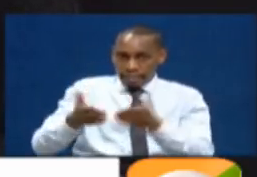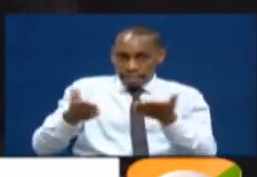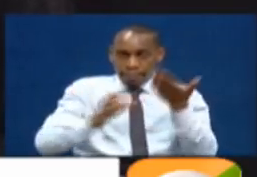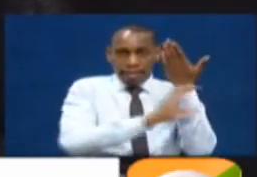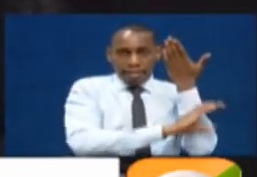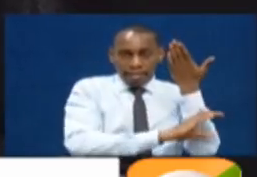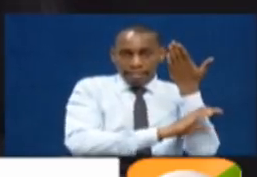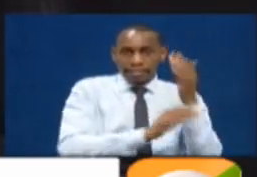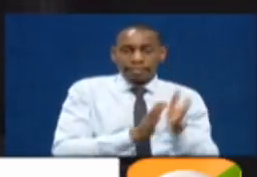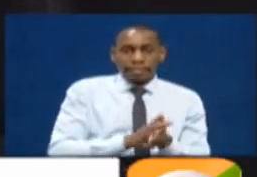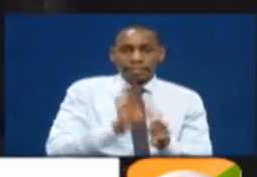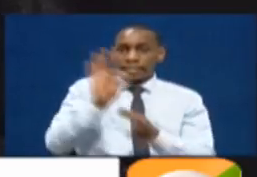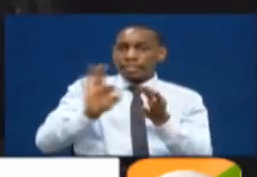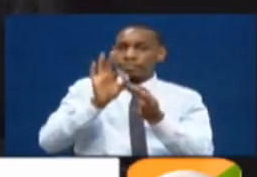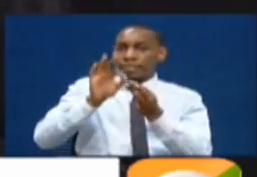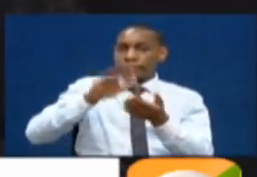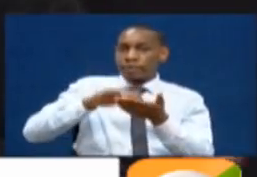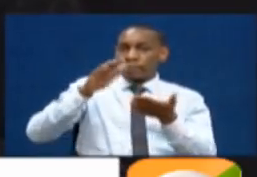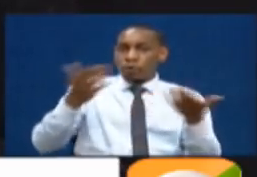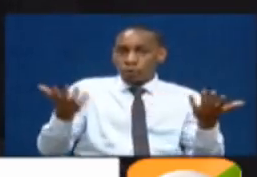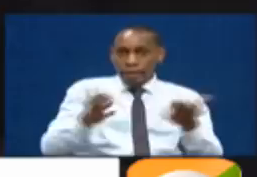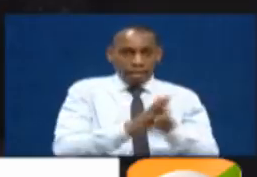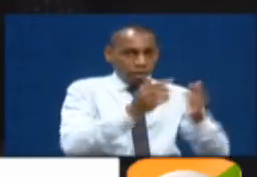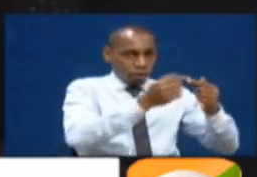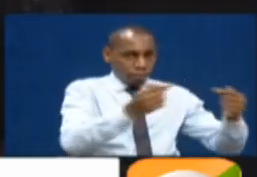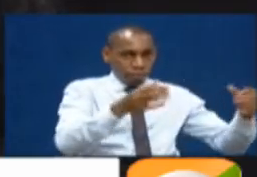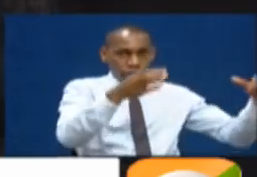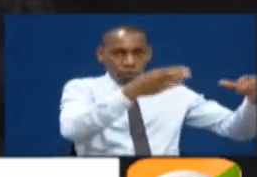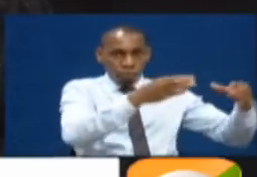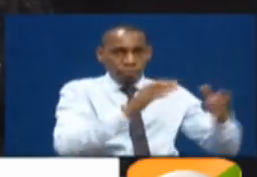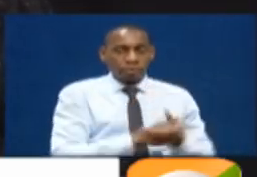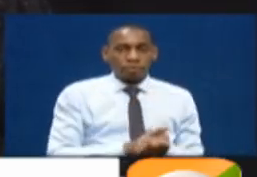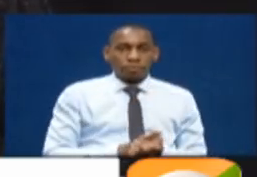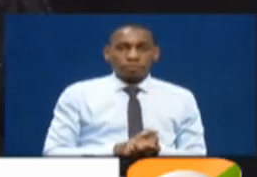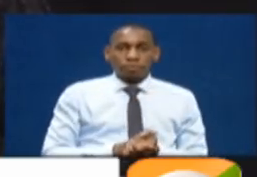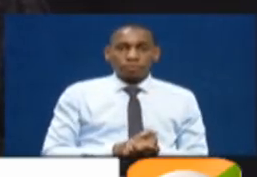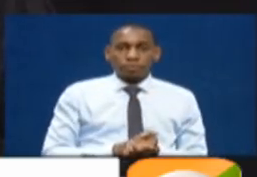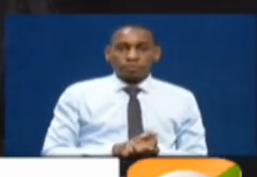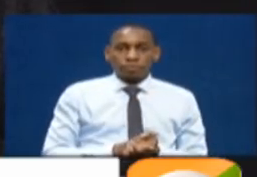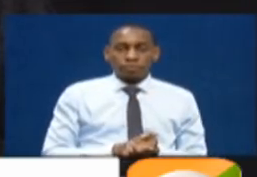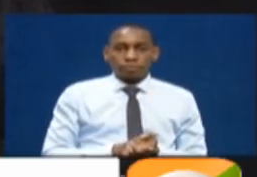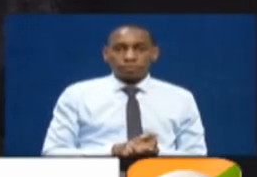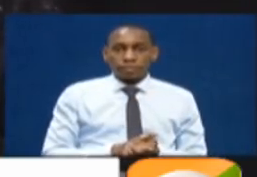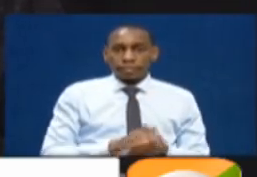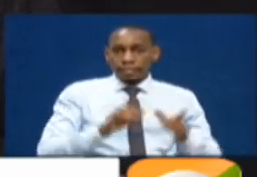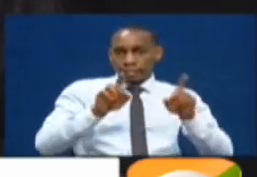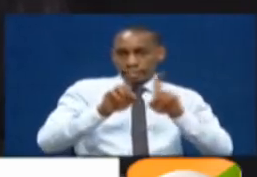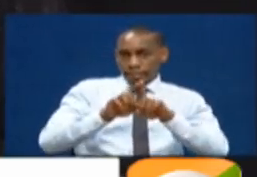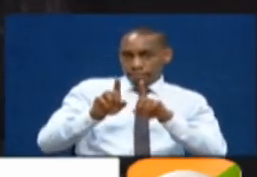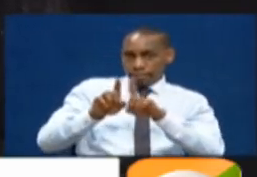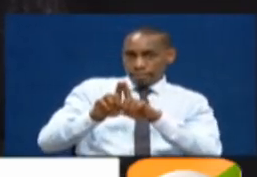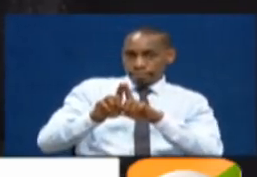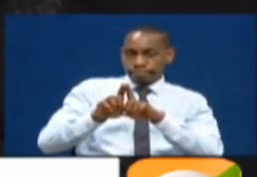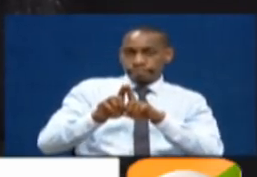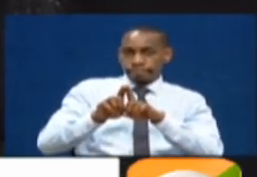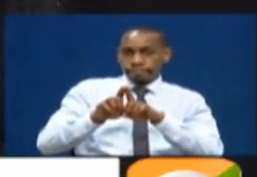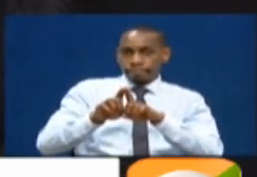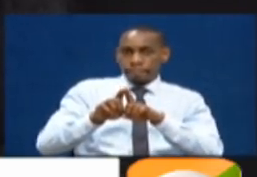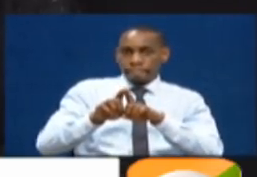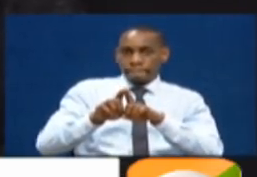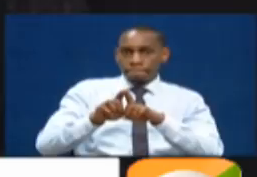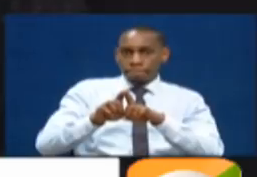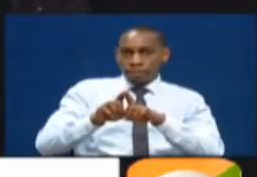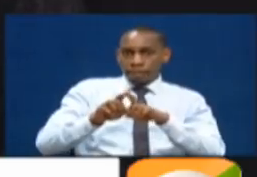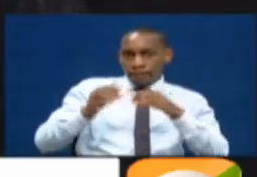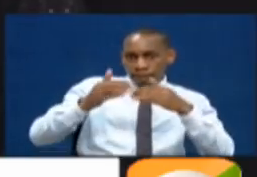country, okay, more specifically being in the opposition, yeah, and where do you see this country in the